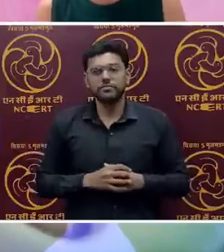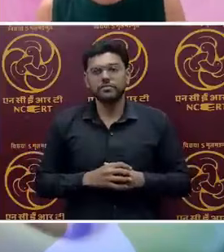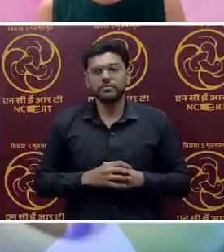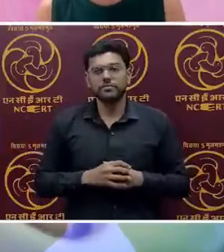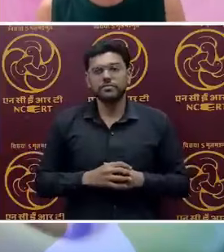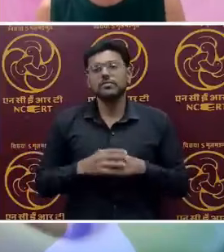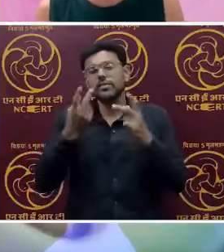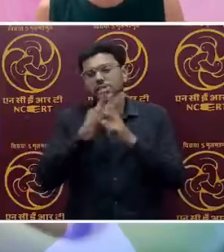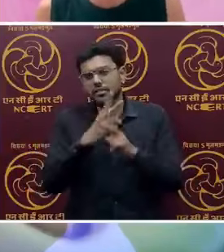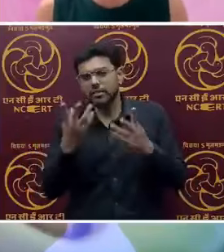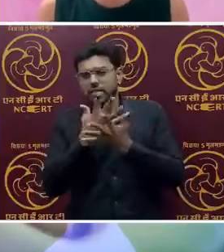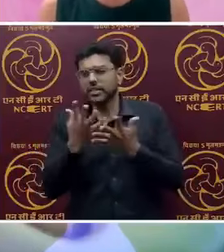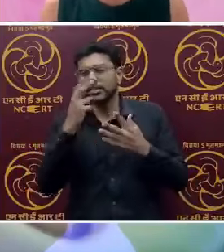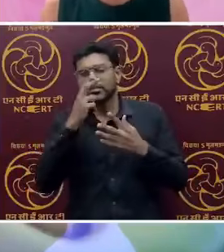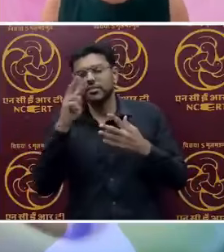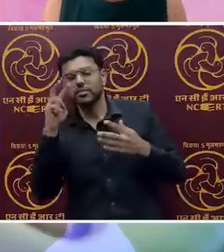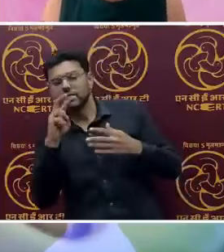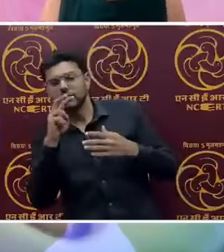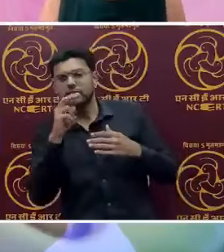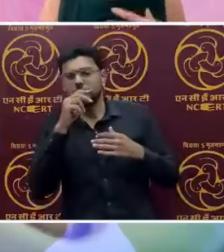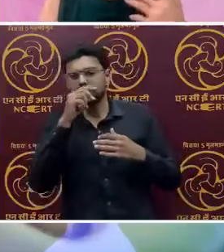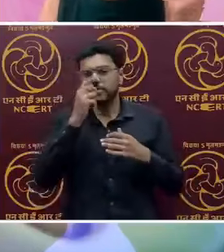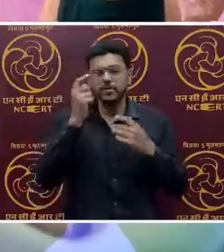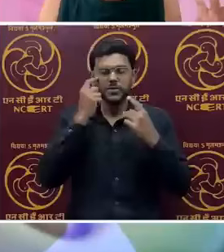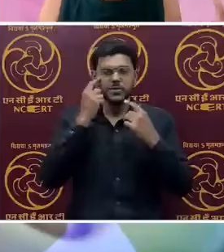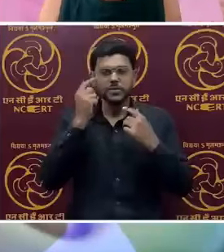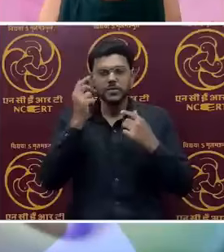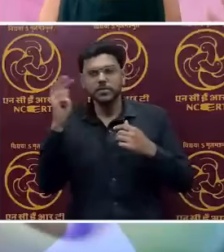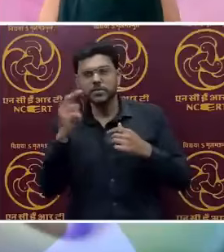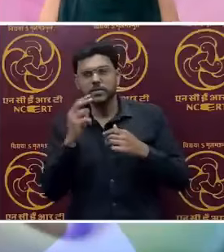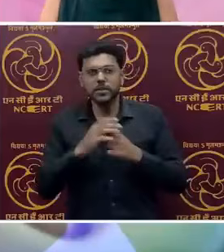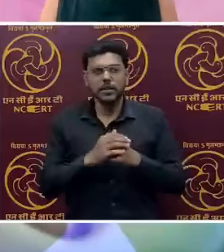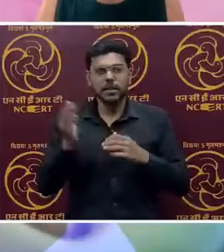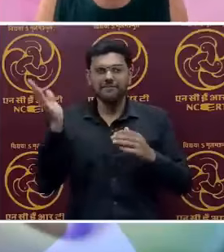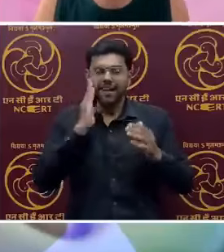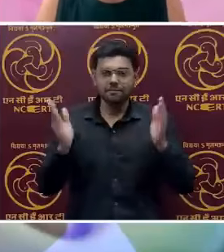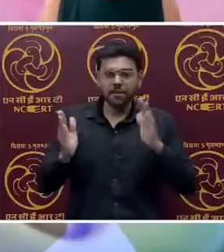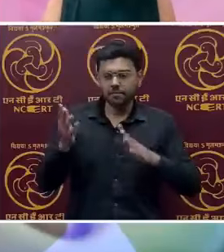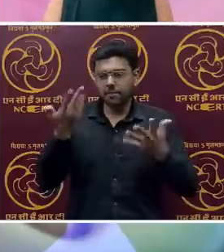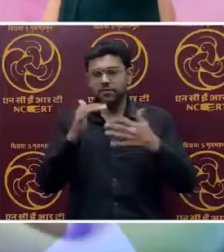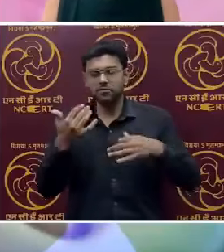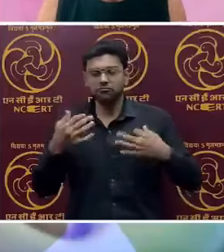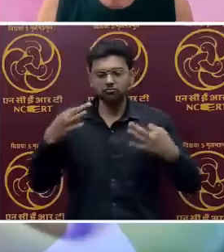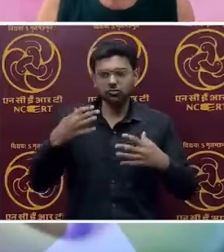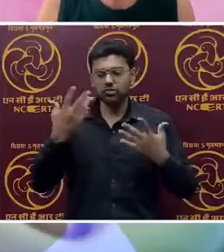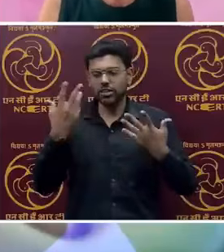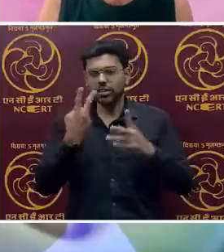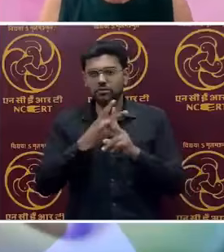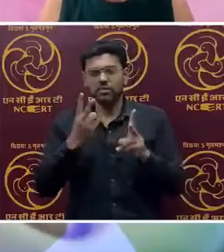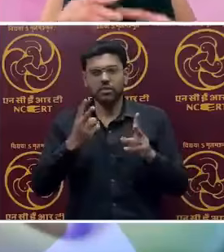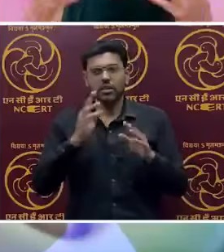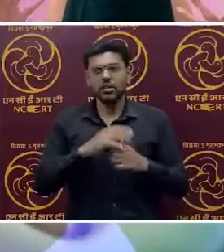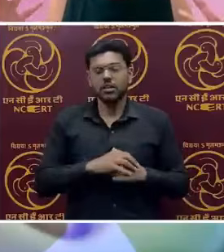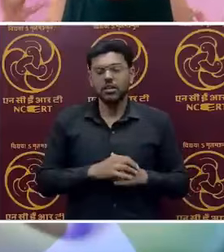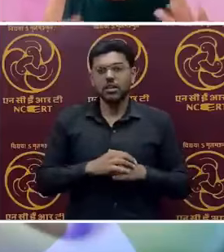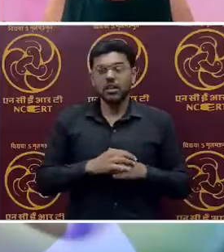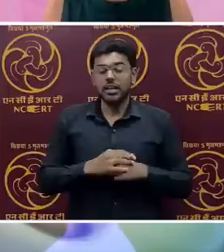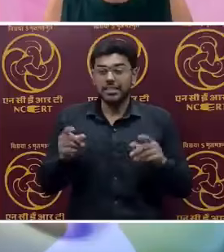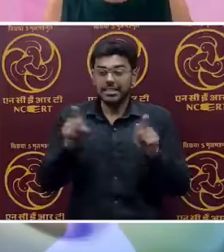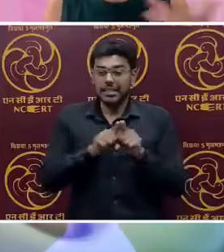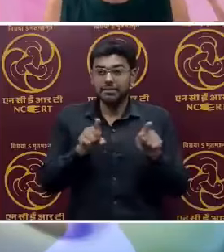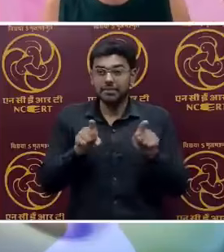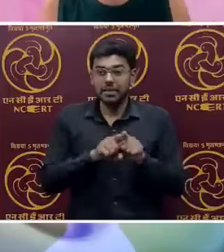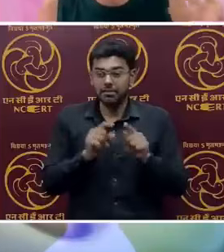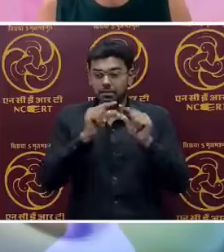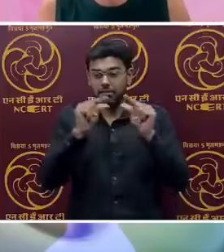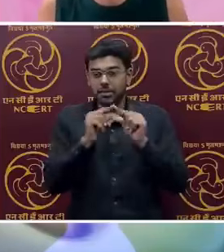They'll do things like looking out of the corners of their eyes. They will tend to flap their hands, rock their bodies, right? Repeat the same phrases.